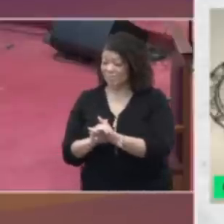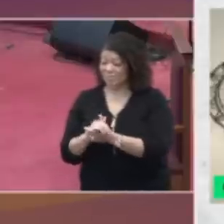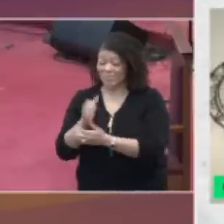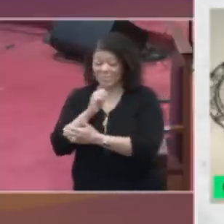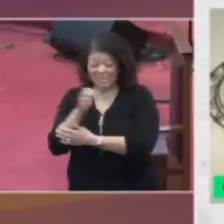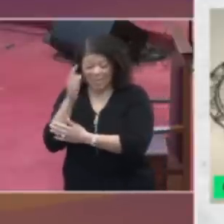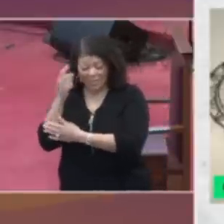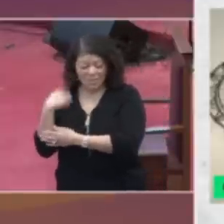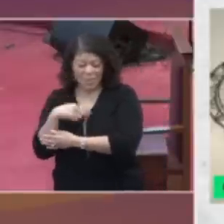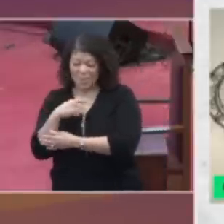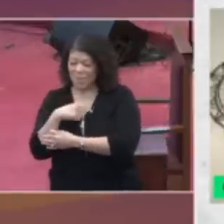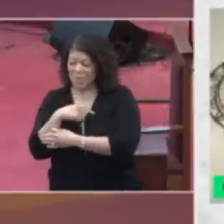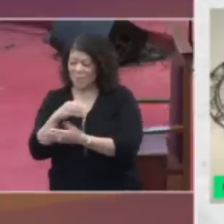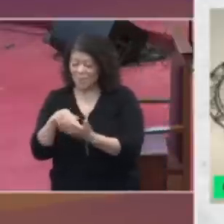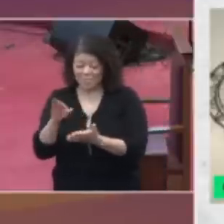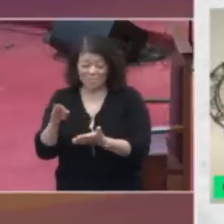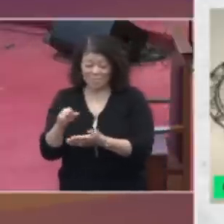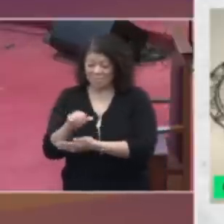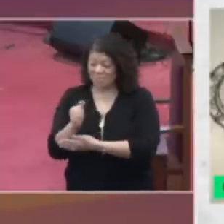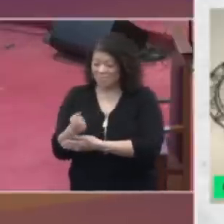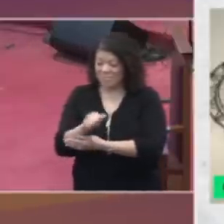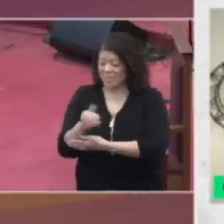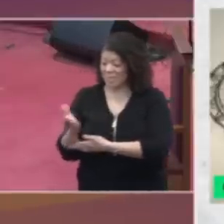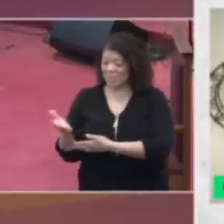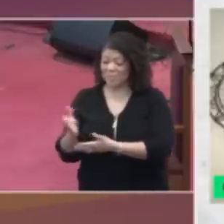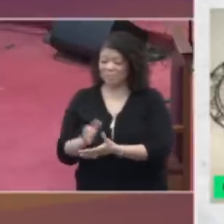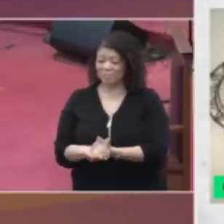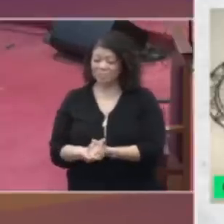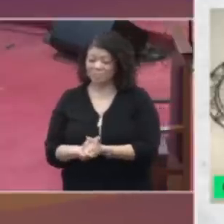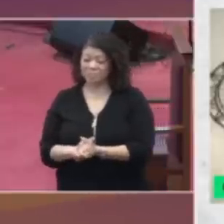I can make mice sing if you allow me. All right, cool.